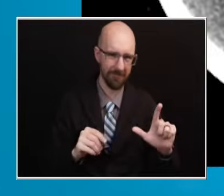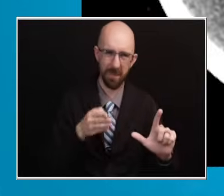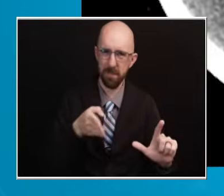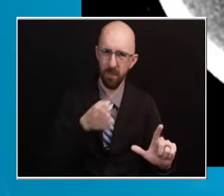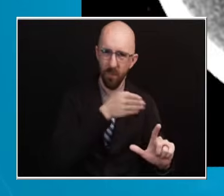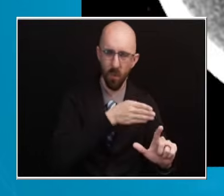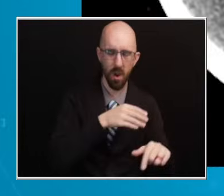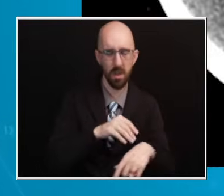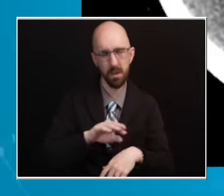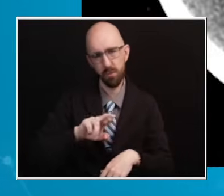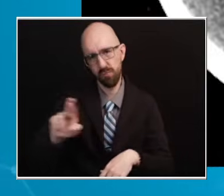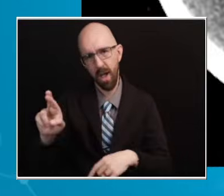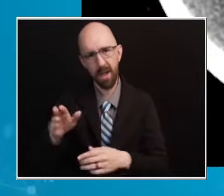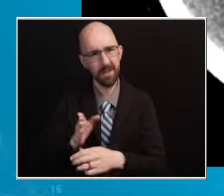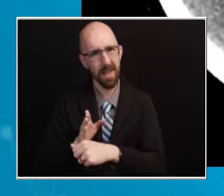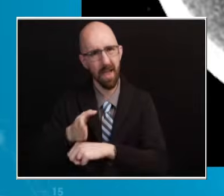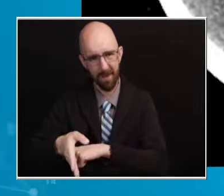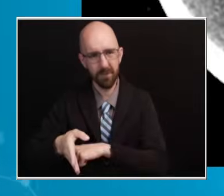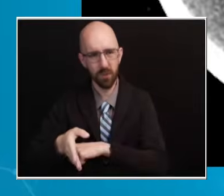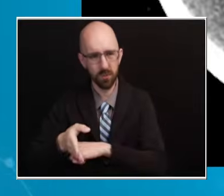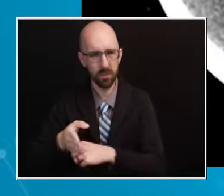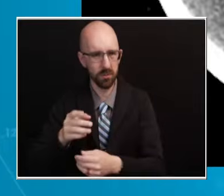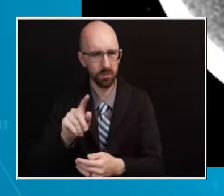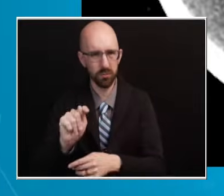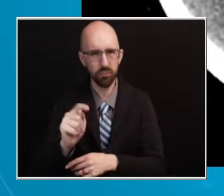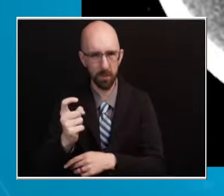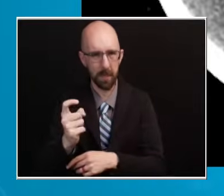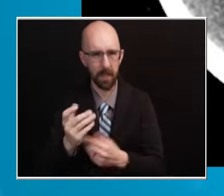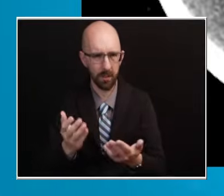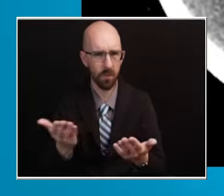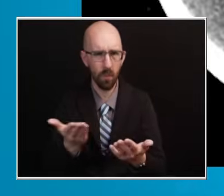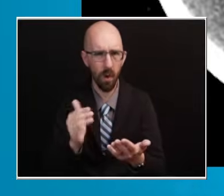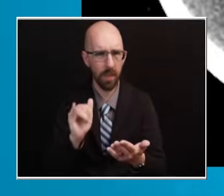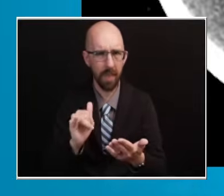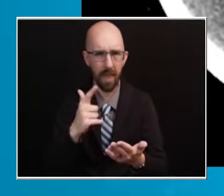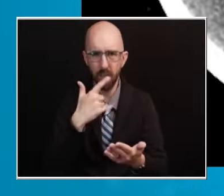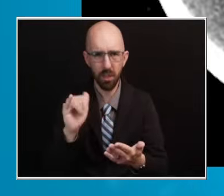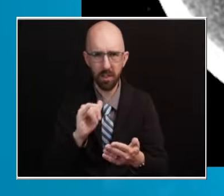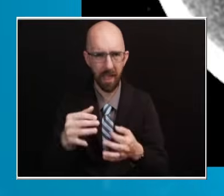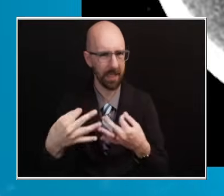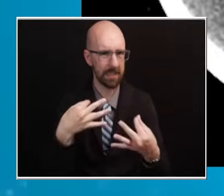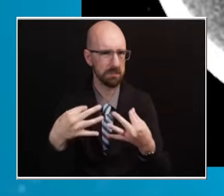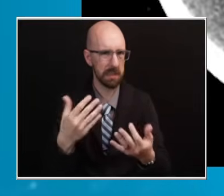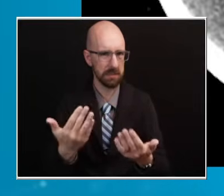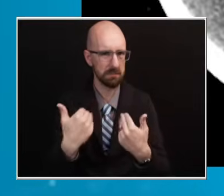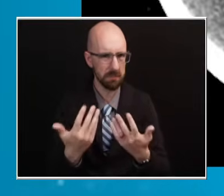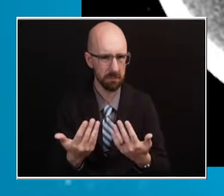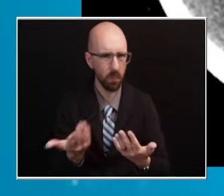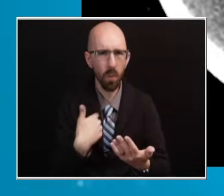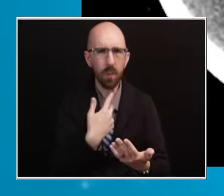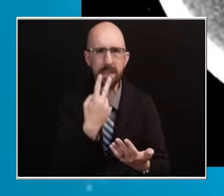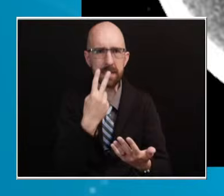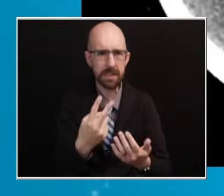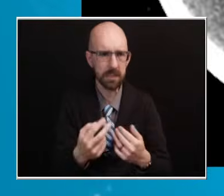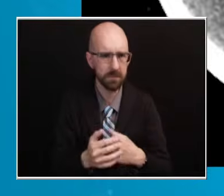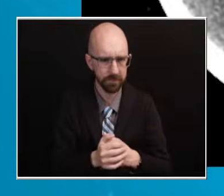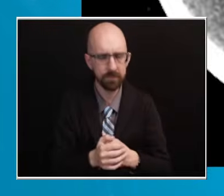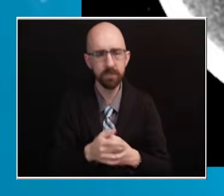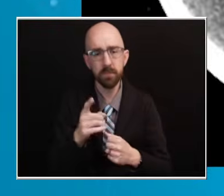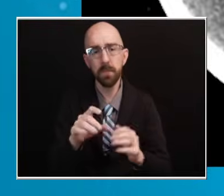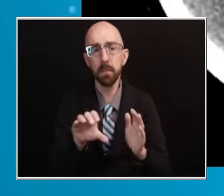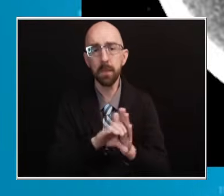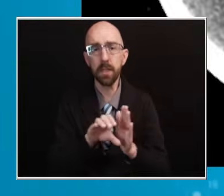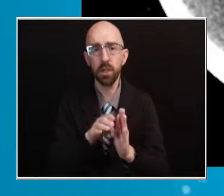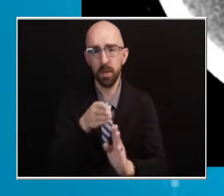before on the left, and then after treatment on the right. So walk us through what we're seeing here. So the picture before you had showed